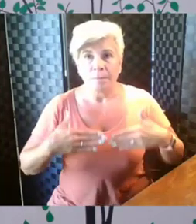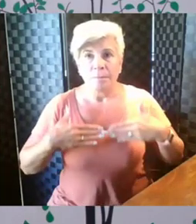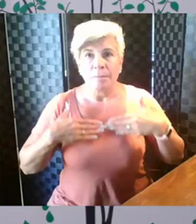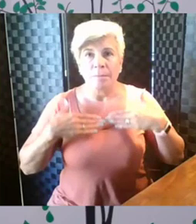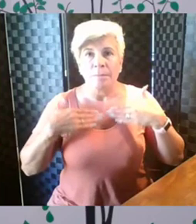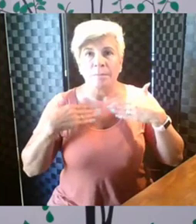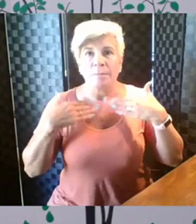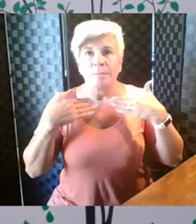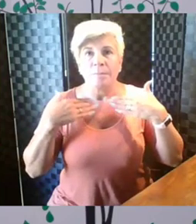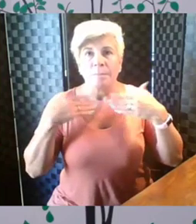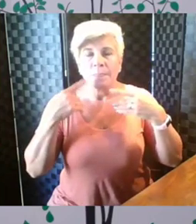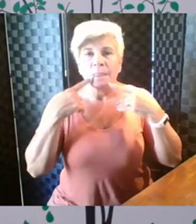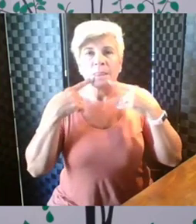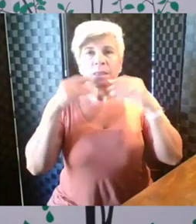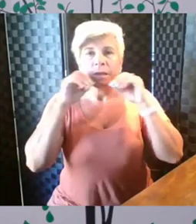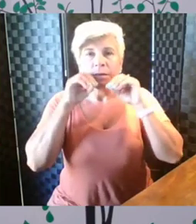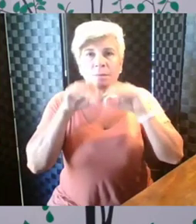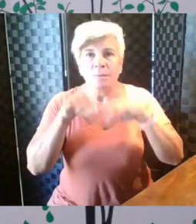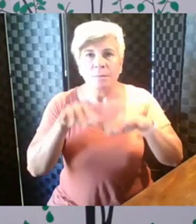in,